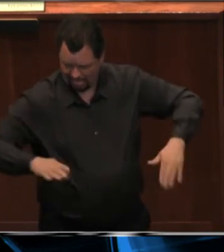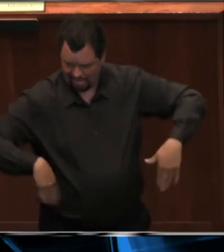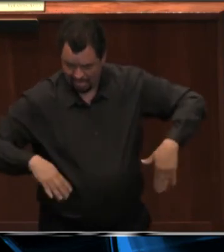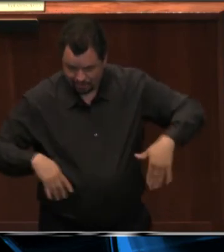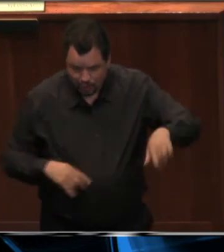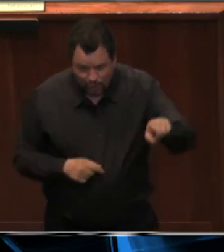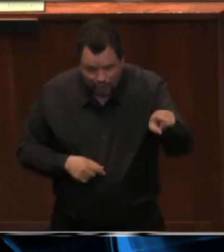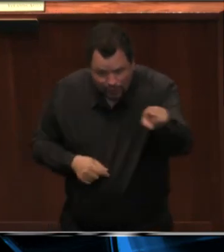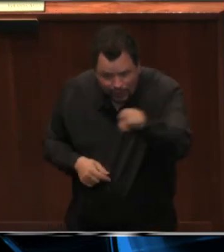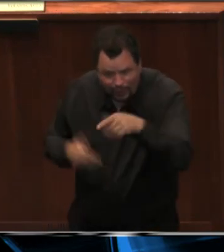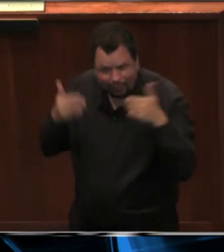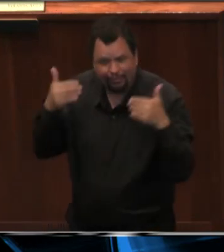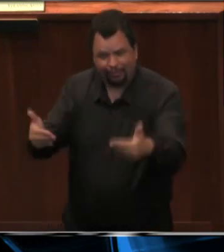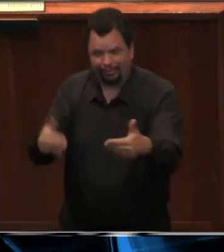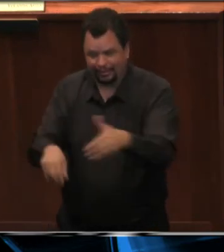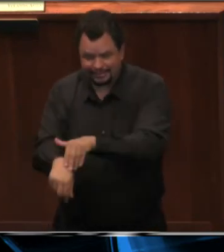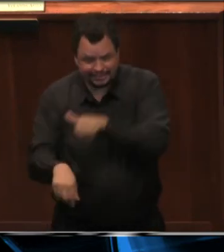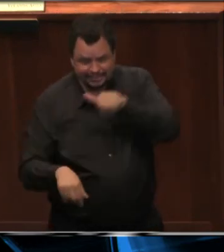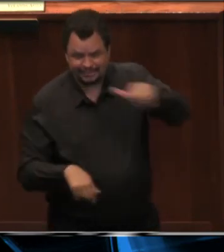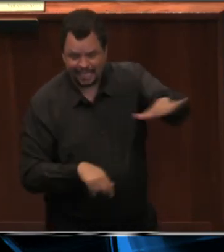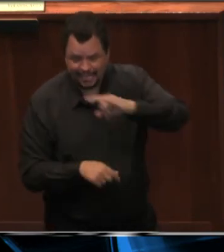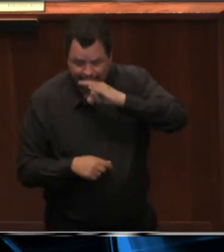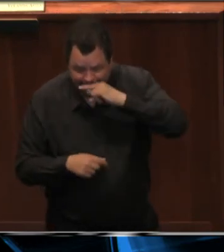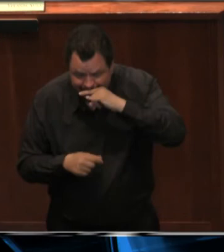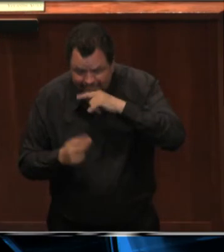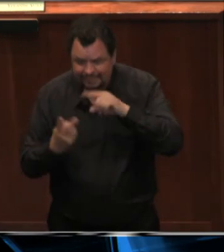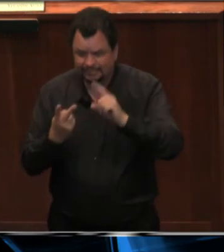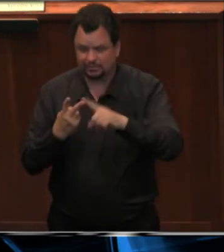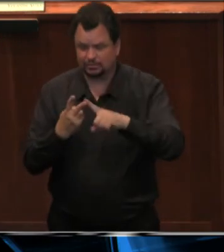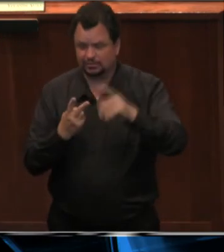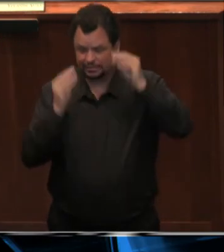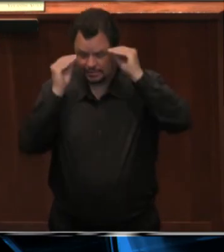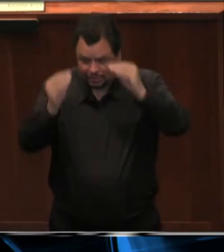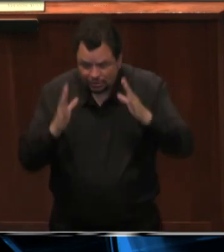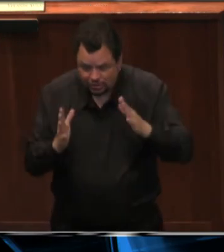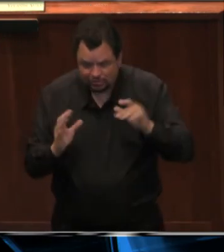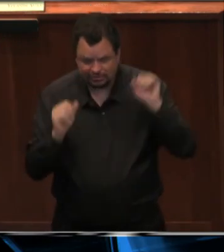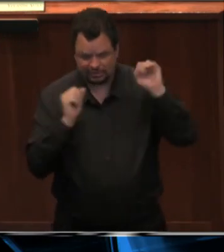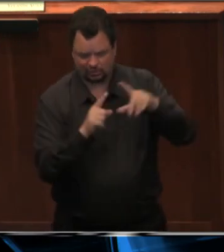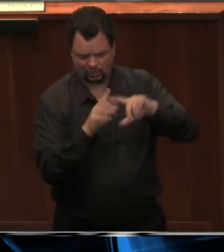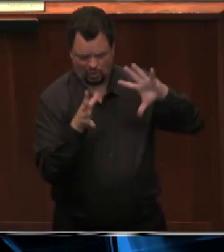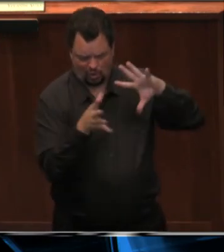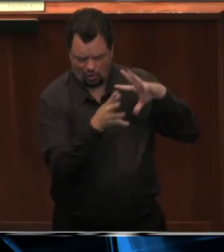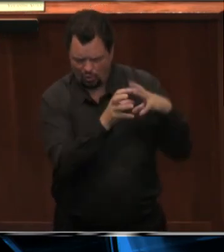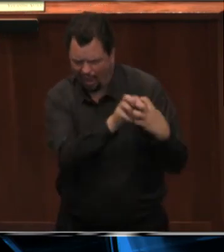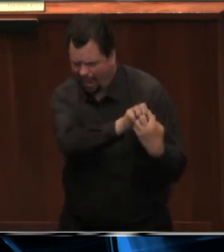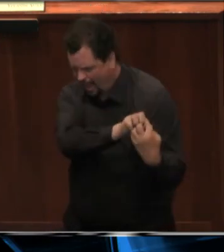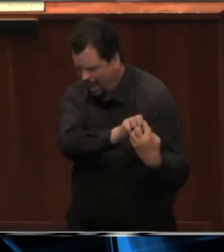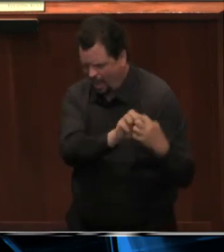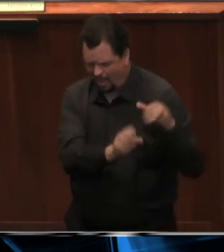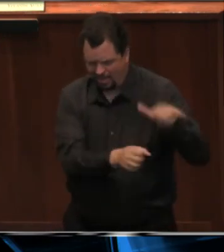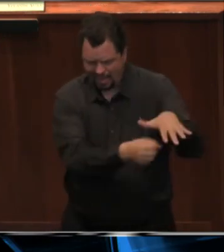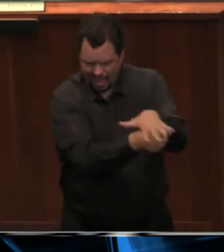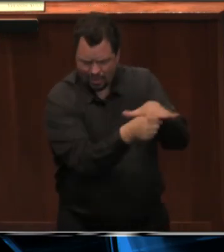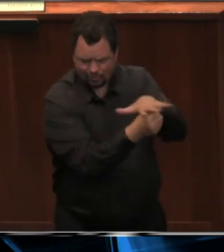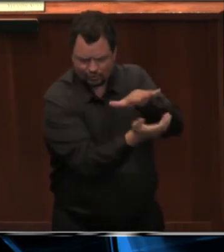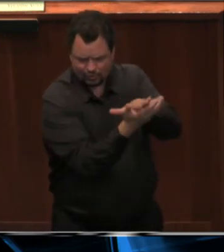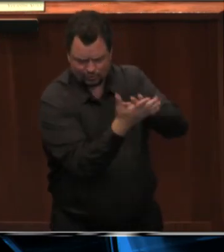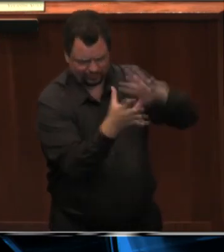same overcrowded, underfunded public education institutions. For me personally,